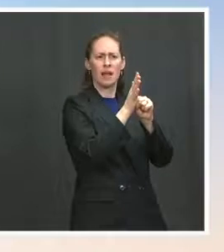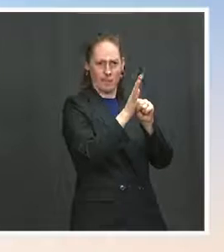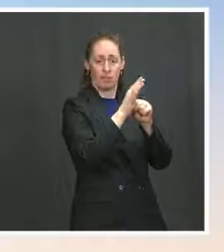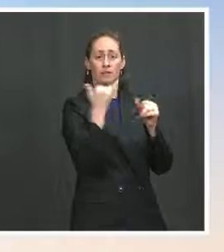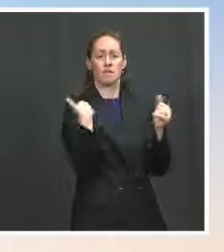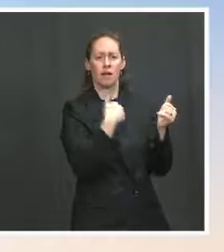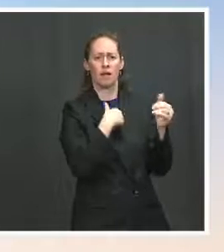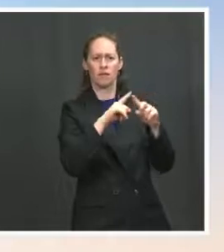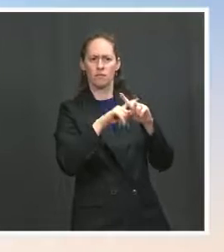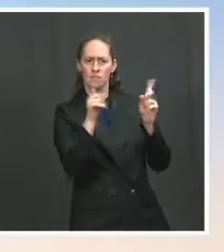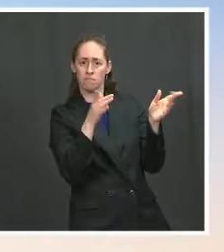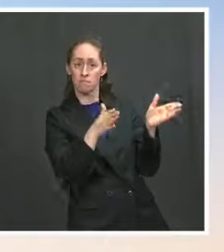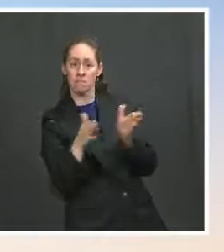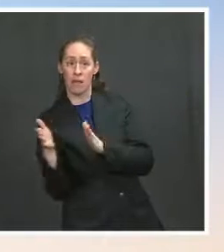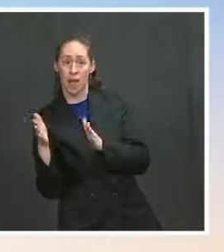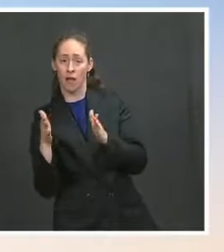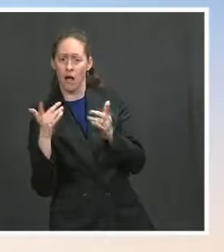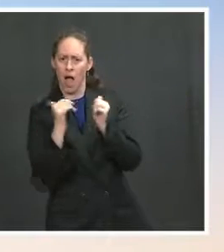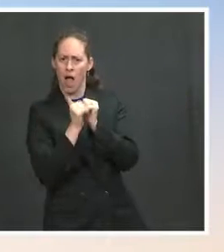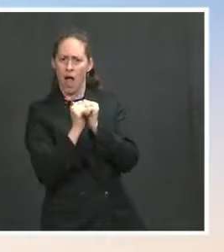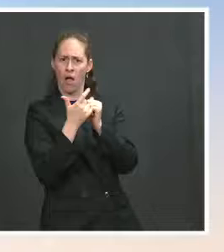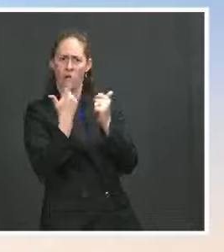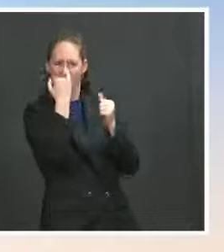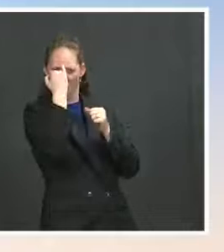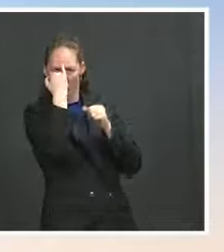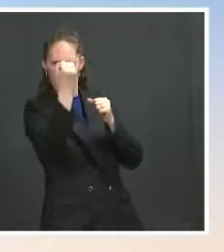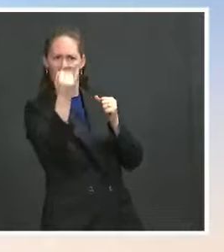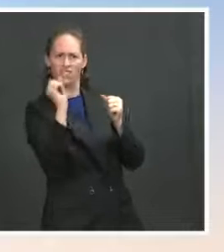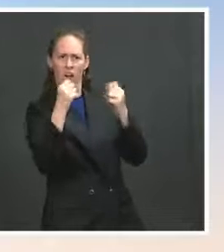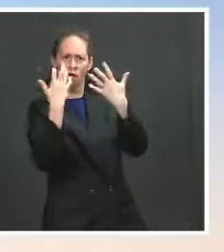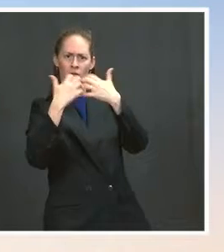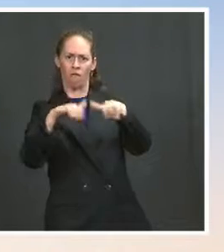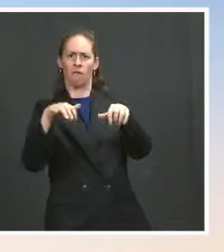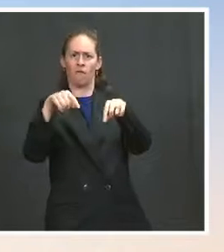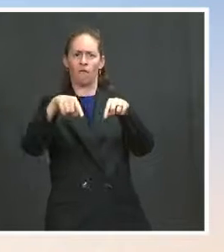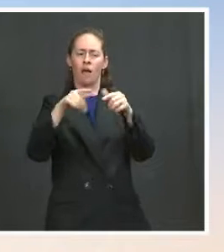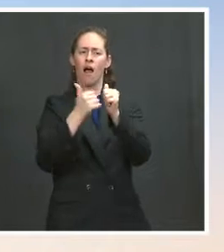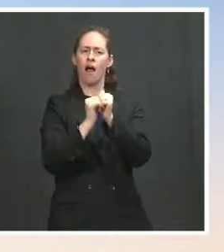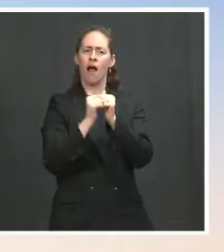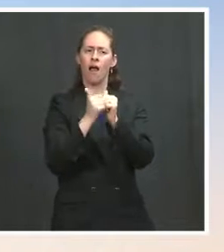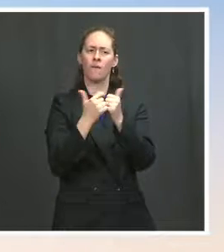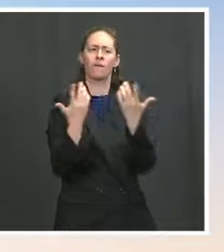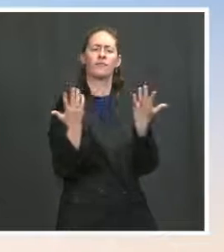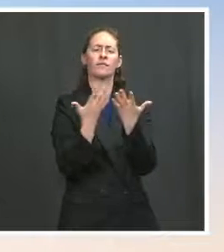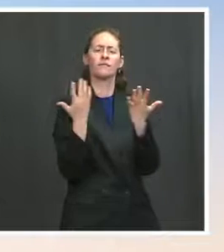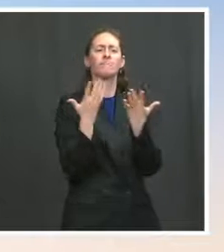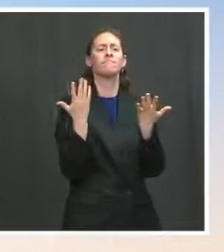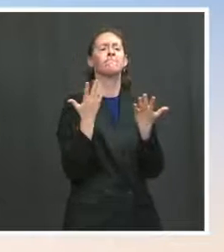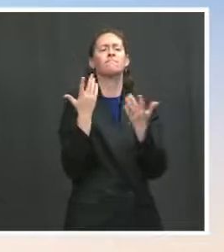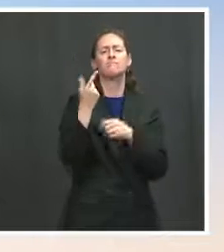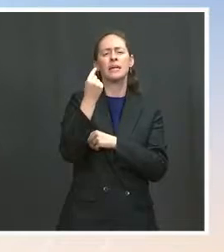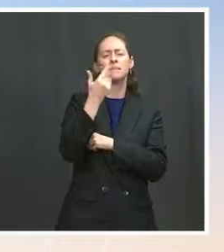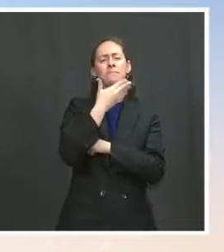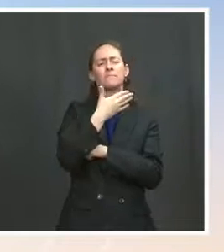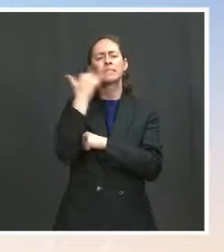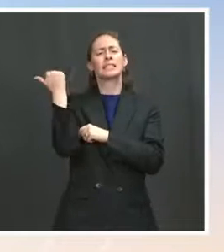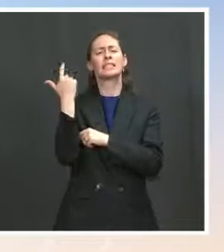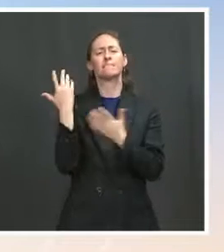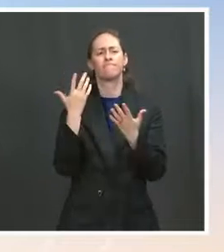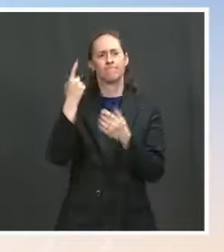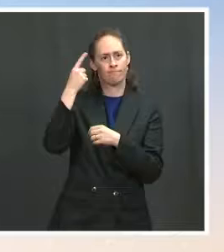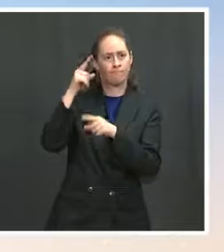proposals, as we've been talking about a bit in here. Why wouldn't it be a better option for companies that paid no tax to